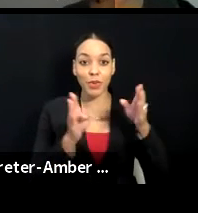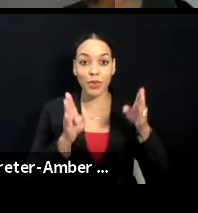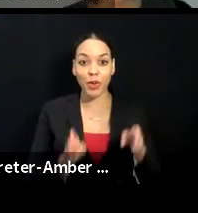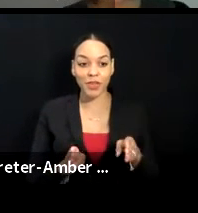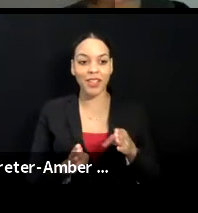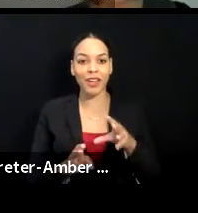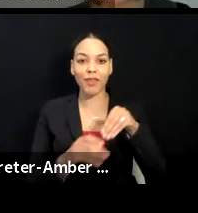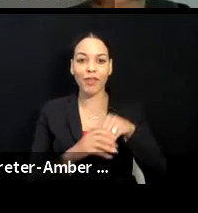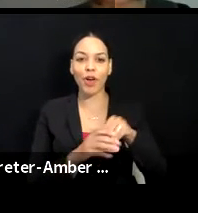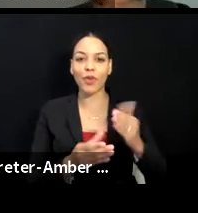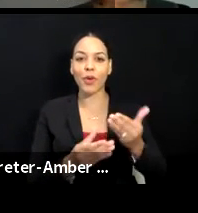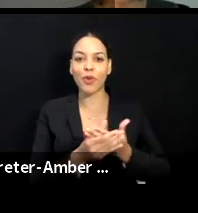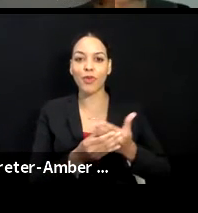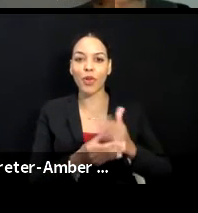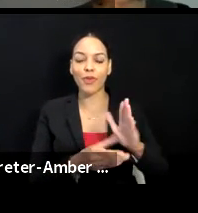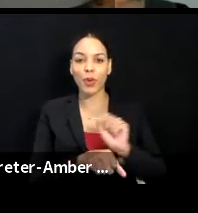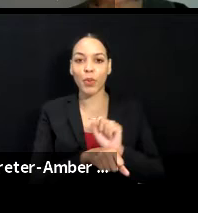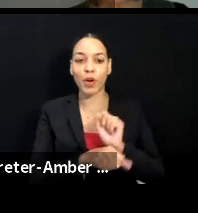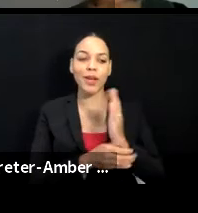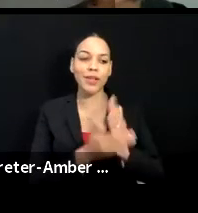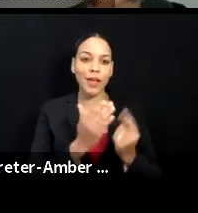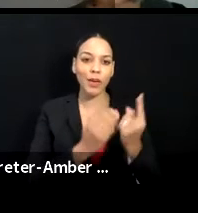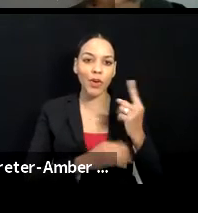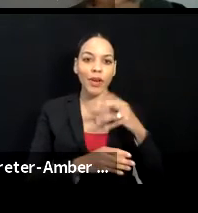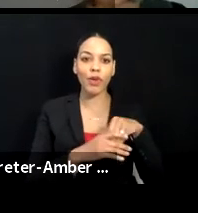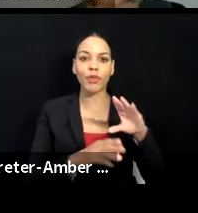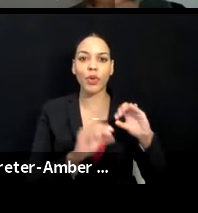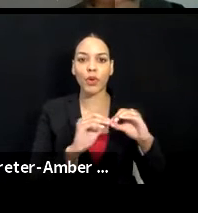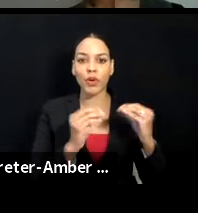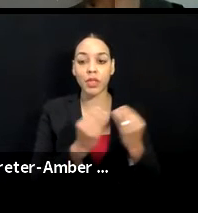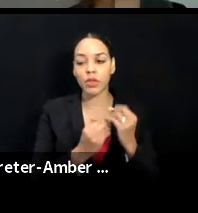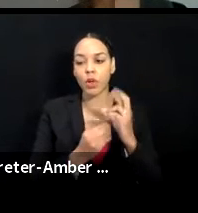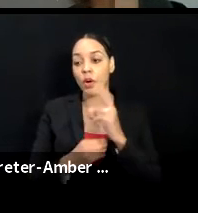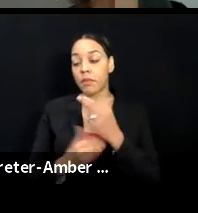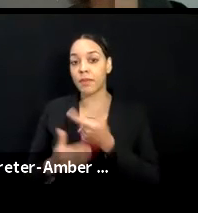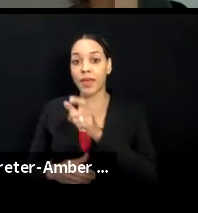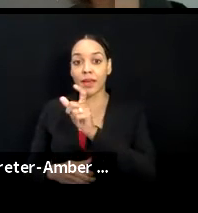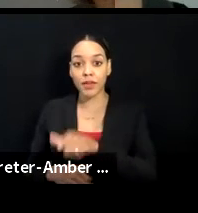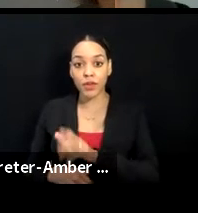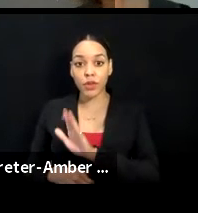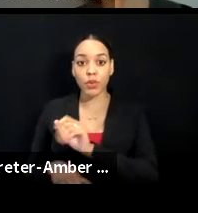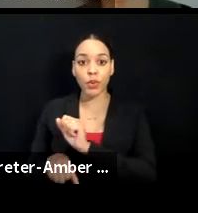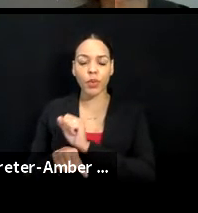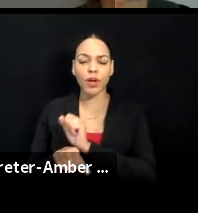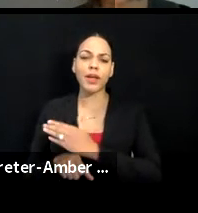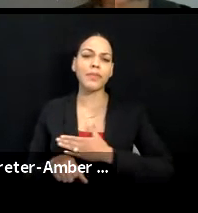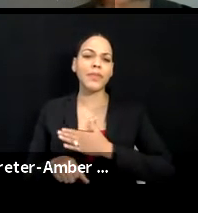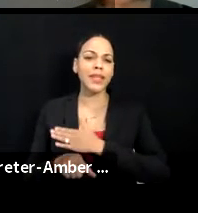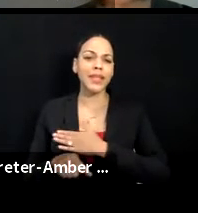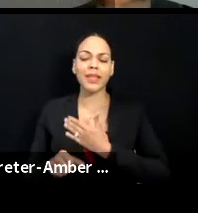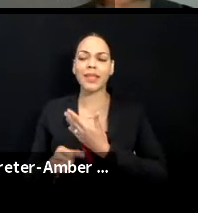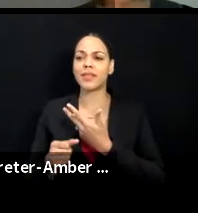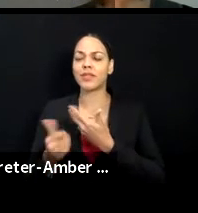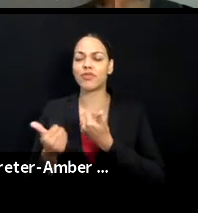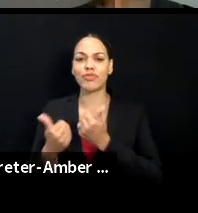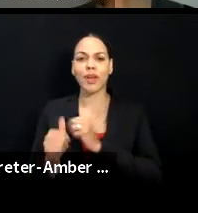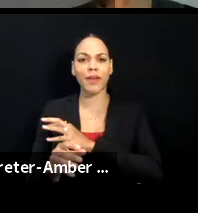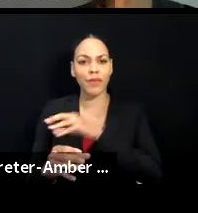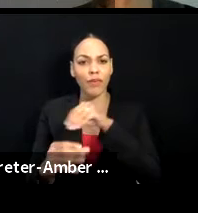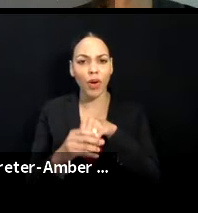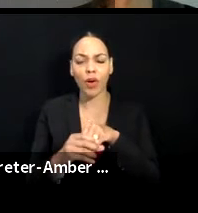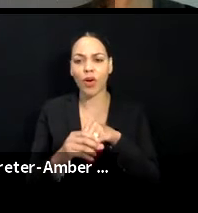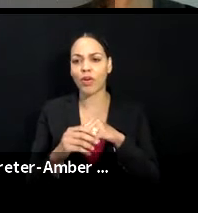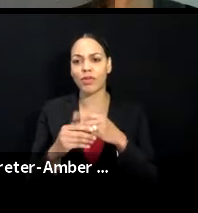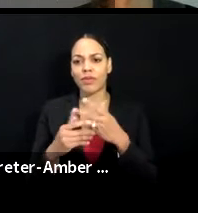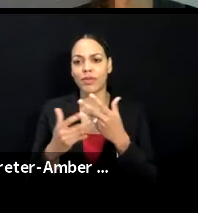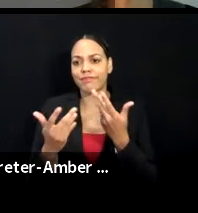work. Somebody at your organization, or if you're an individual, please be engaged to the extent that you can.